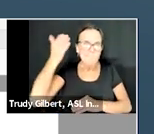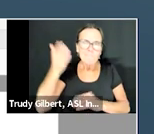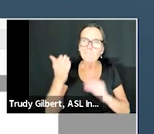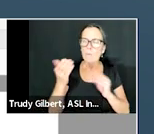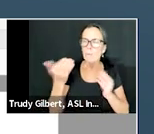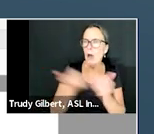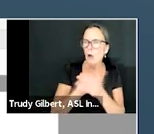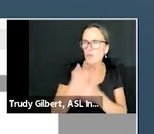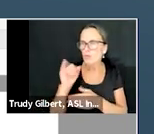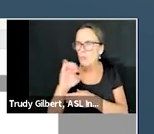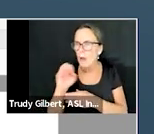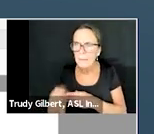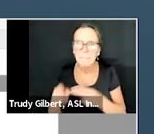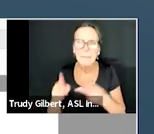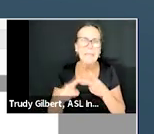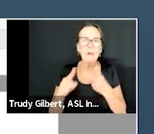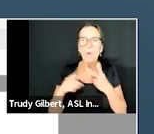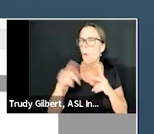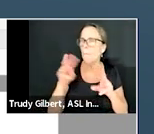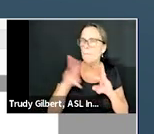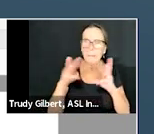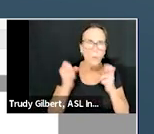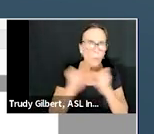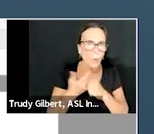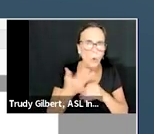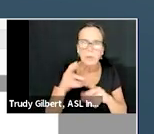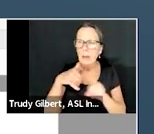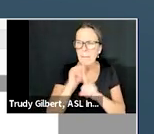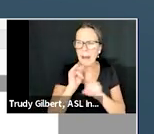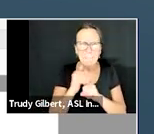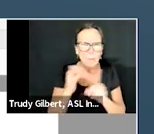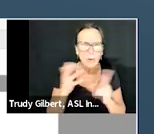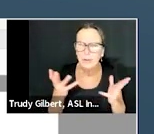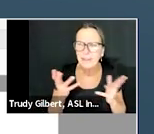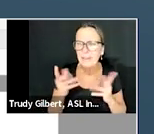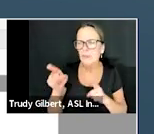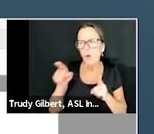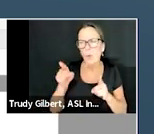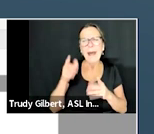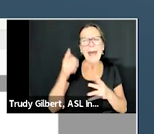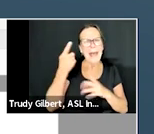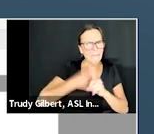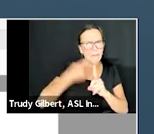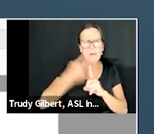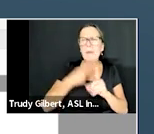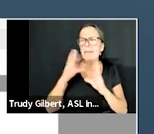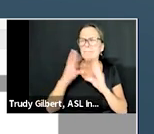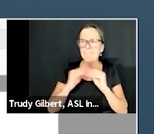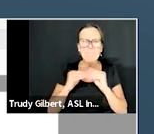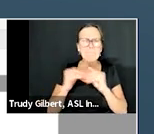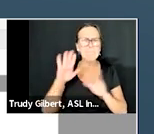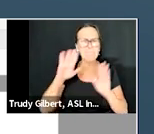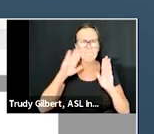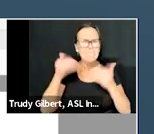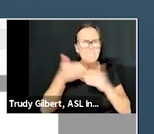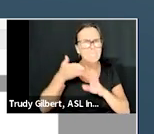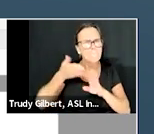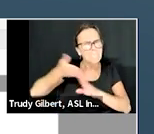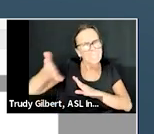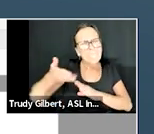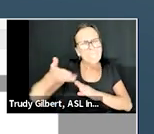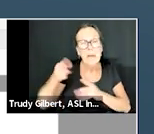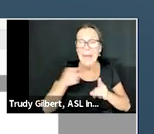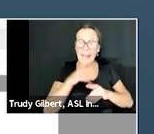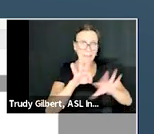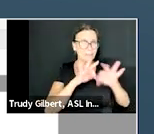perhaps a workshop on bullying. So we try and have a focus. And then there's also time for families to connect.